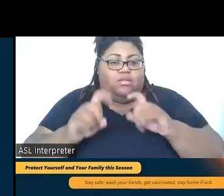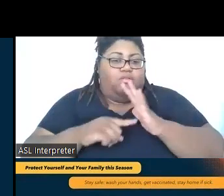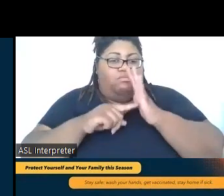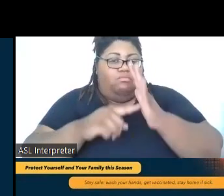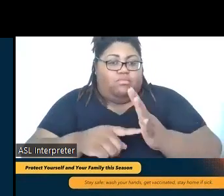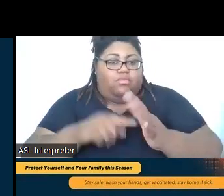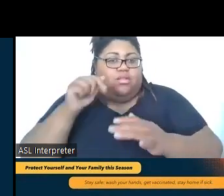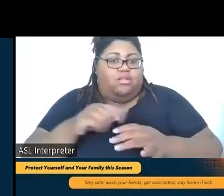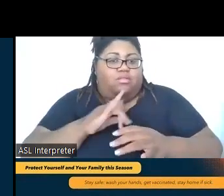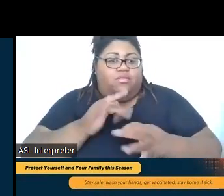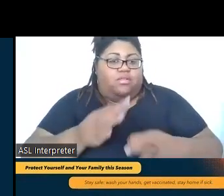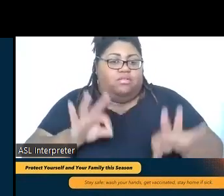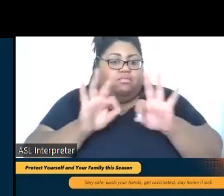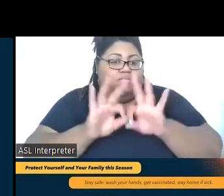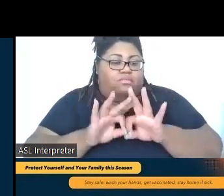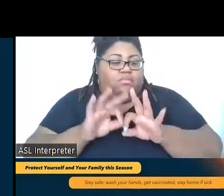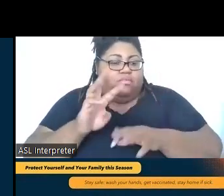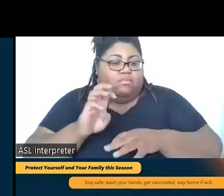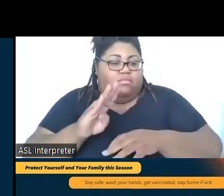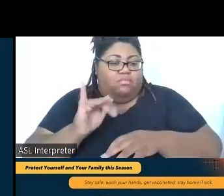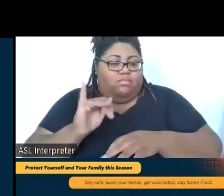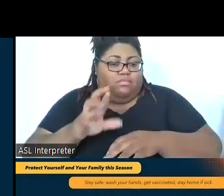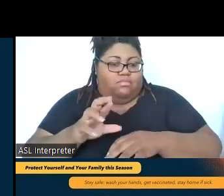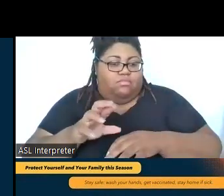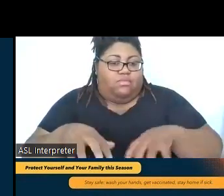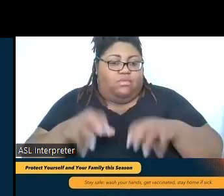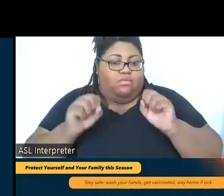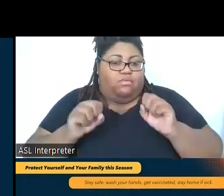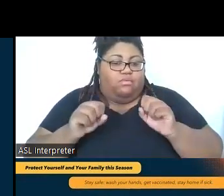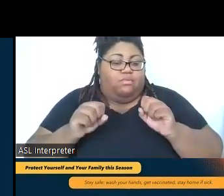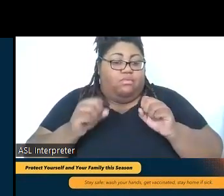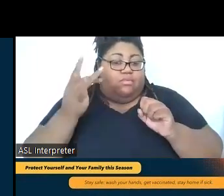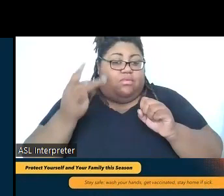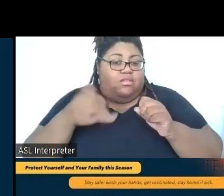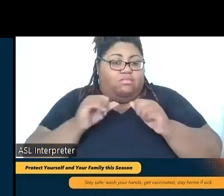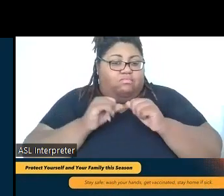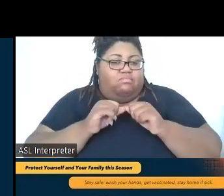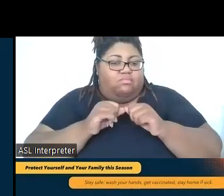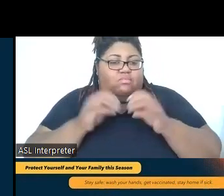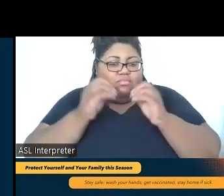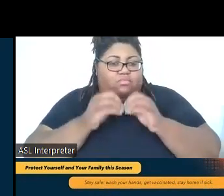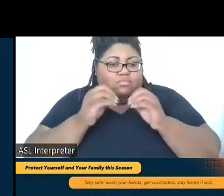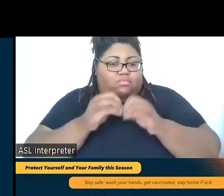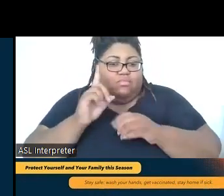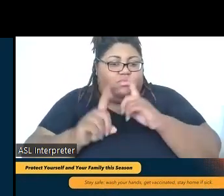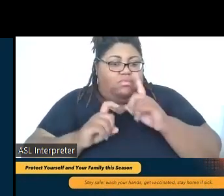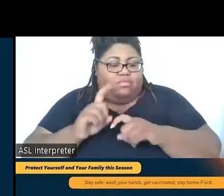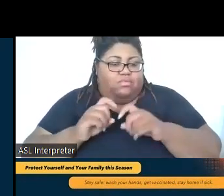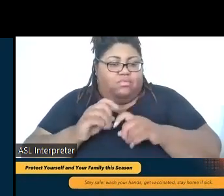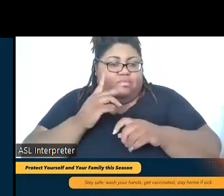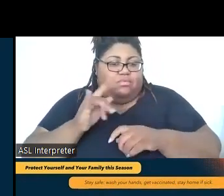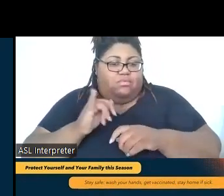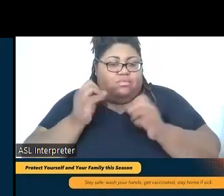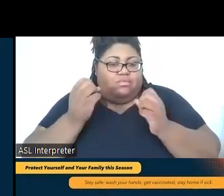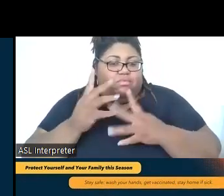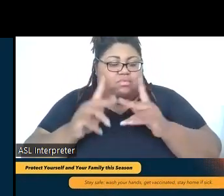a very important webinar to host, because we have still questions remaining that shows that all of you here are really trying your